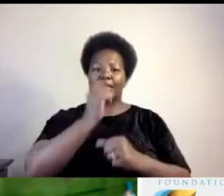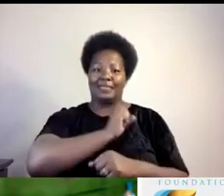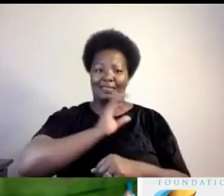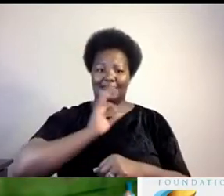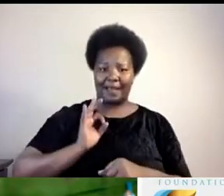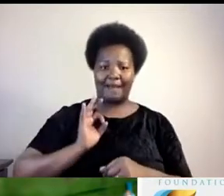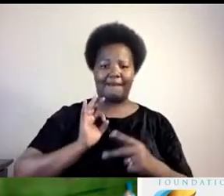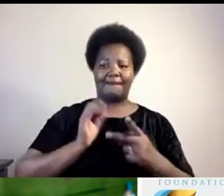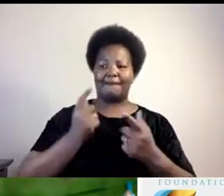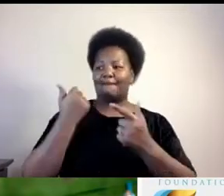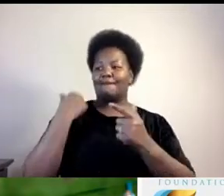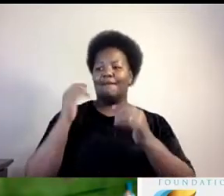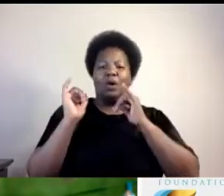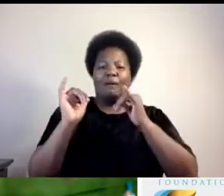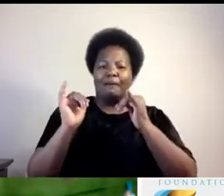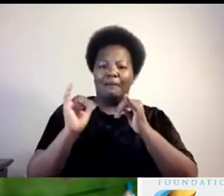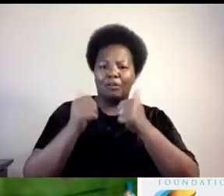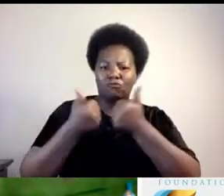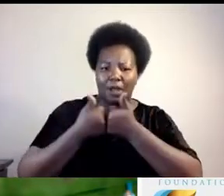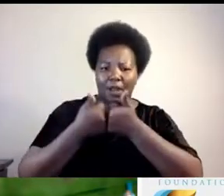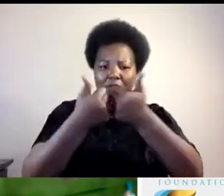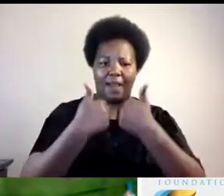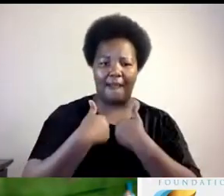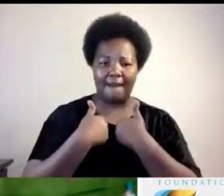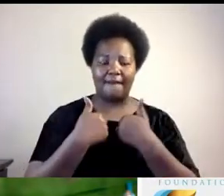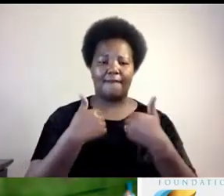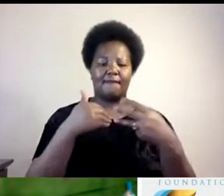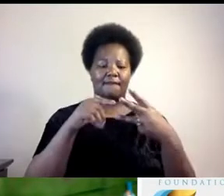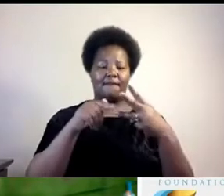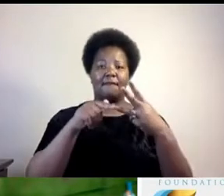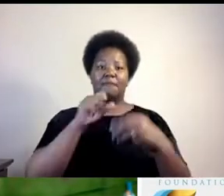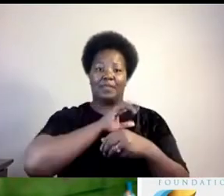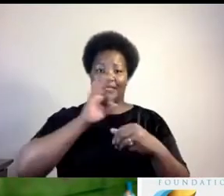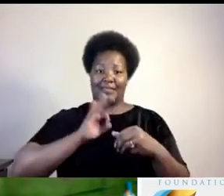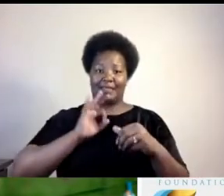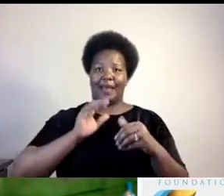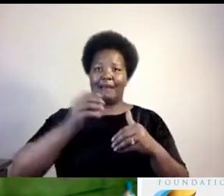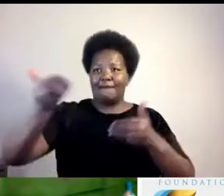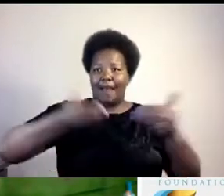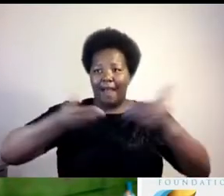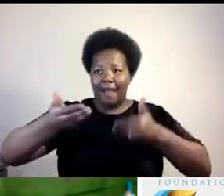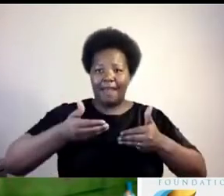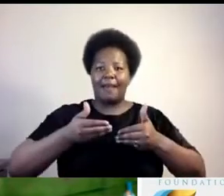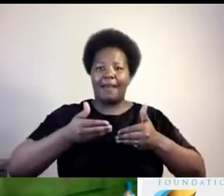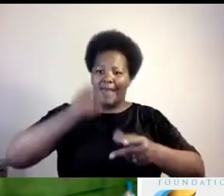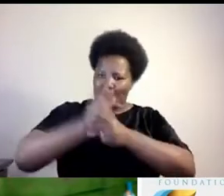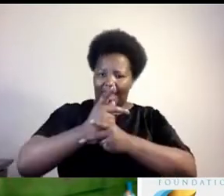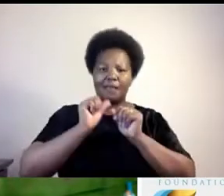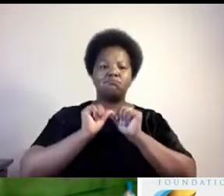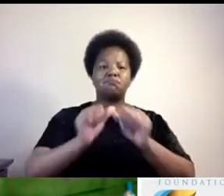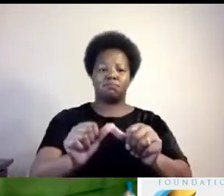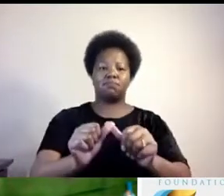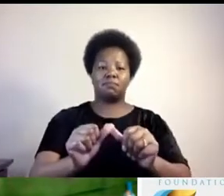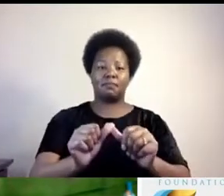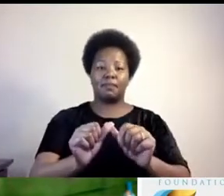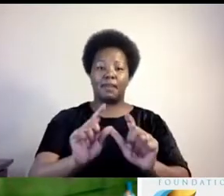in service delivery and staff retention, recruitment and retention, we felt like we couldn't do a model with less